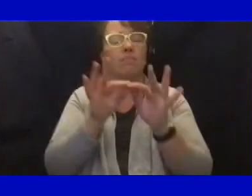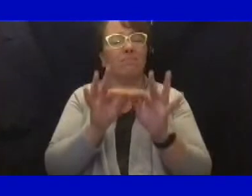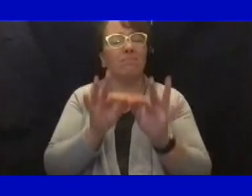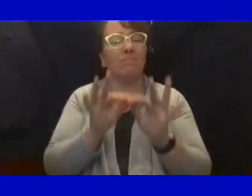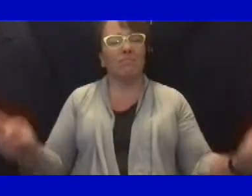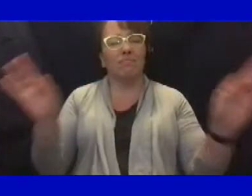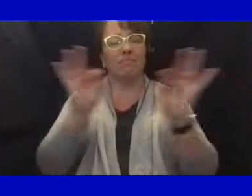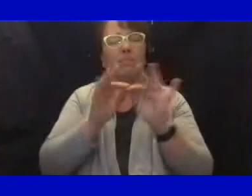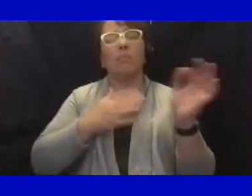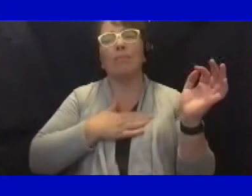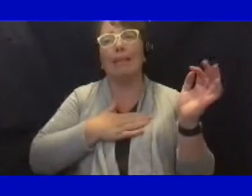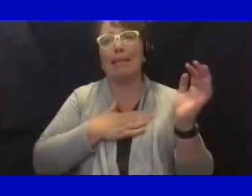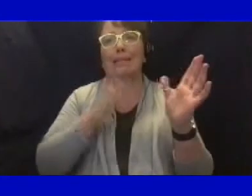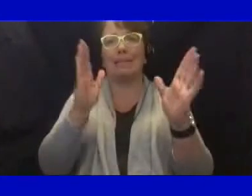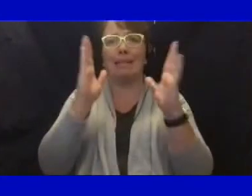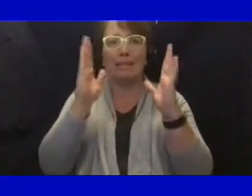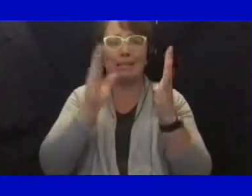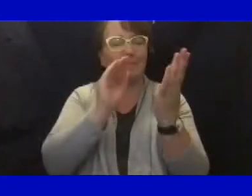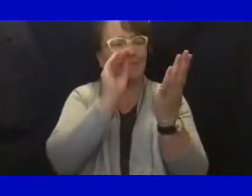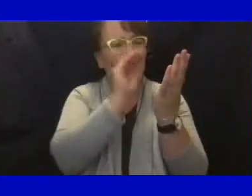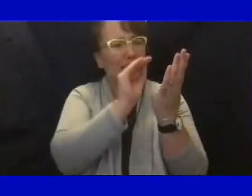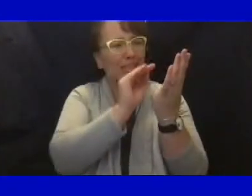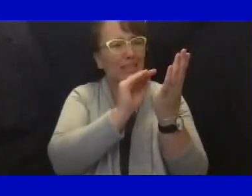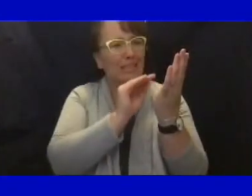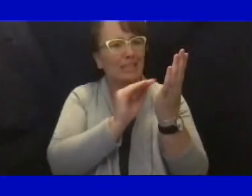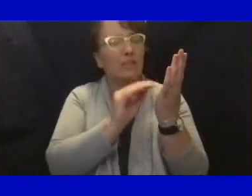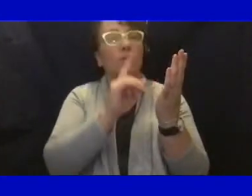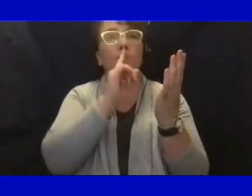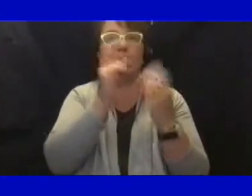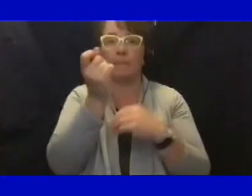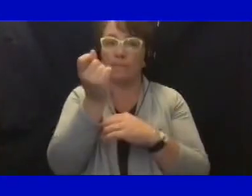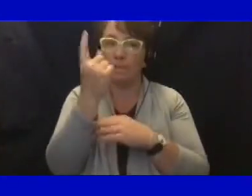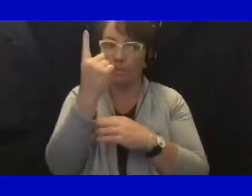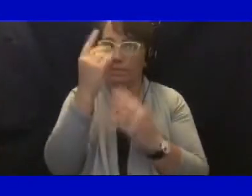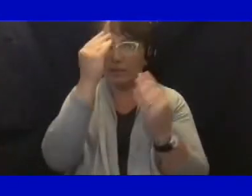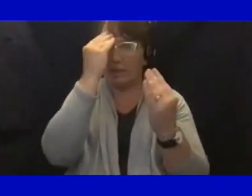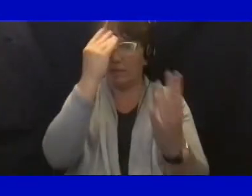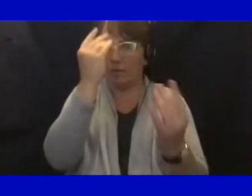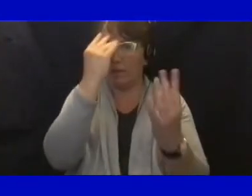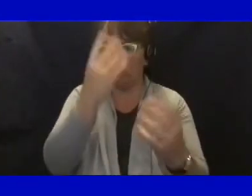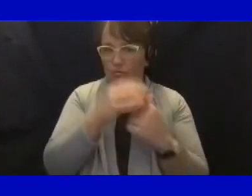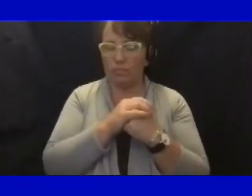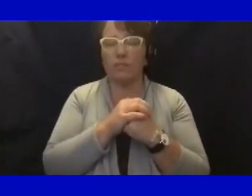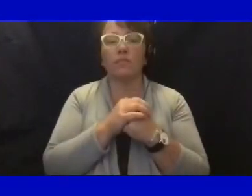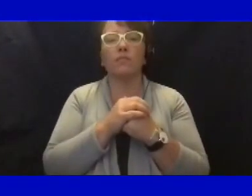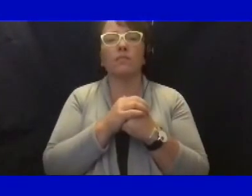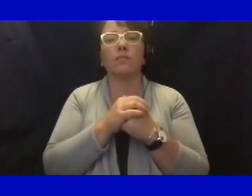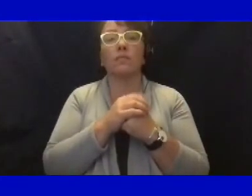take notes, and deeply grasp the information he will provide. And when he comes up in a moment,